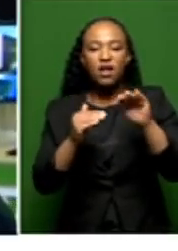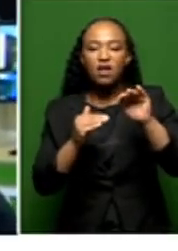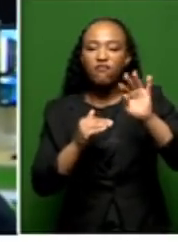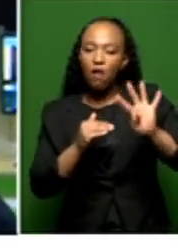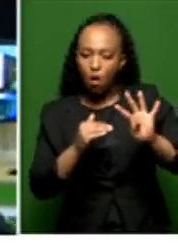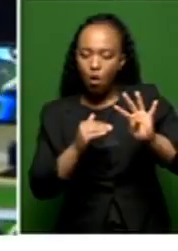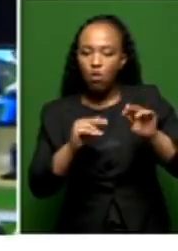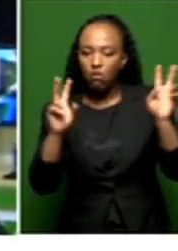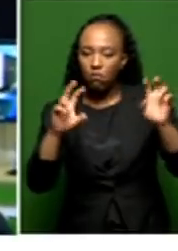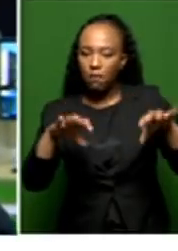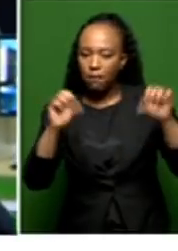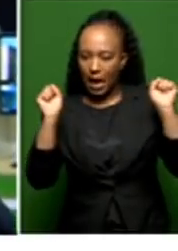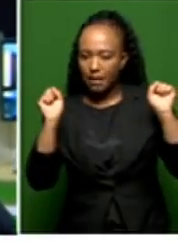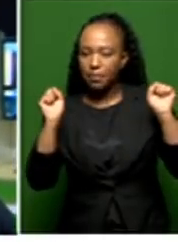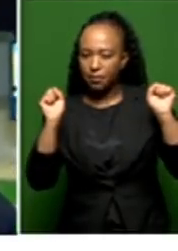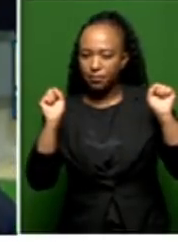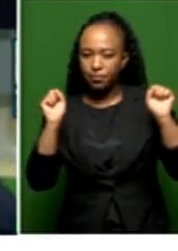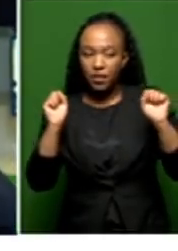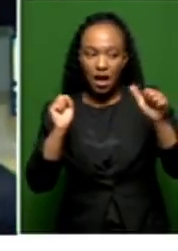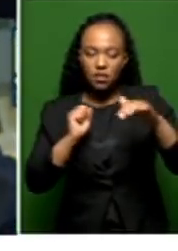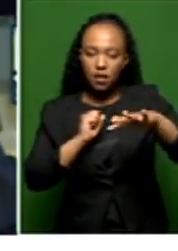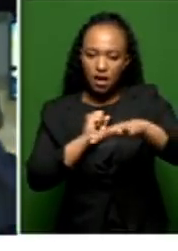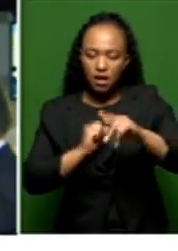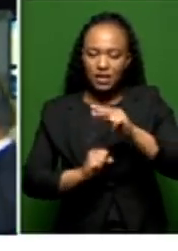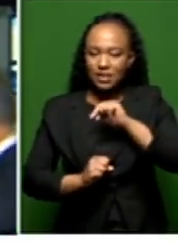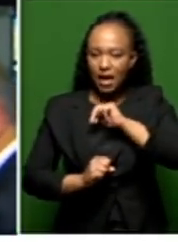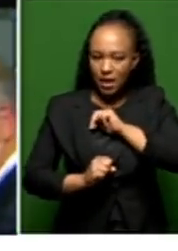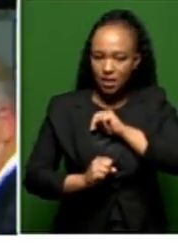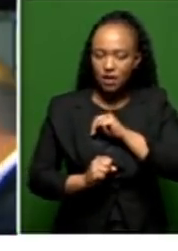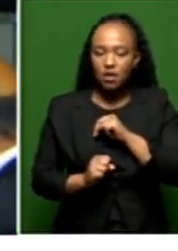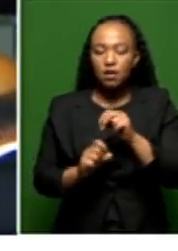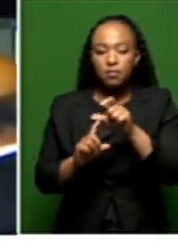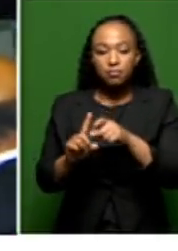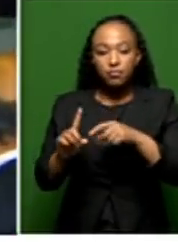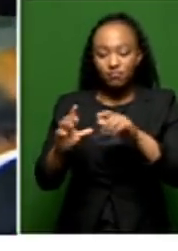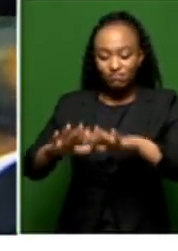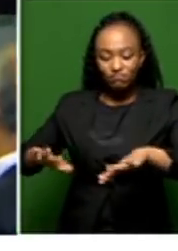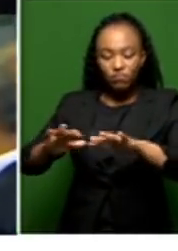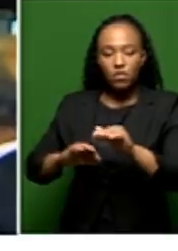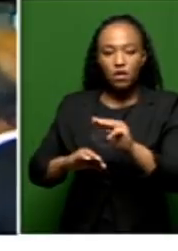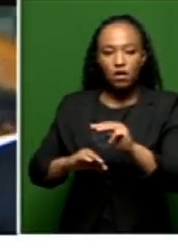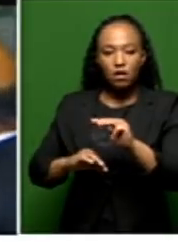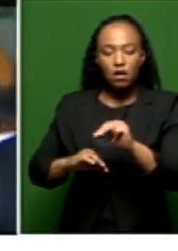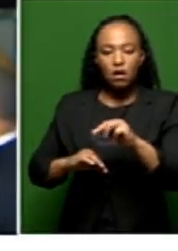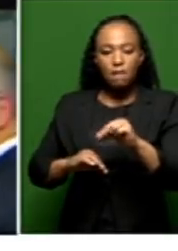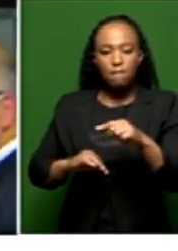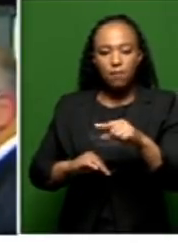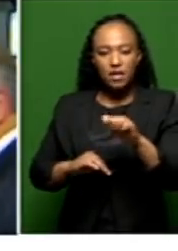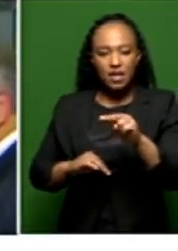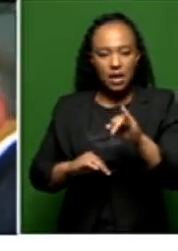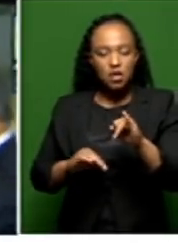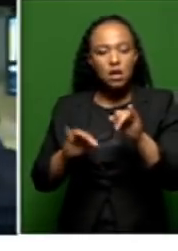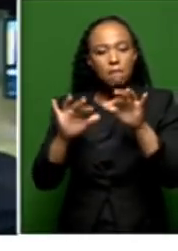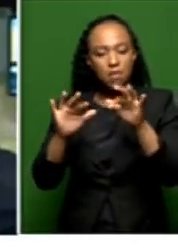shedding. In some of the areas in KZN, Mugeni, people have been complaining about water there. So it's